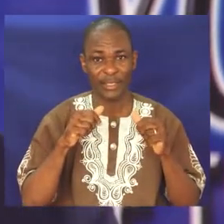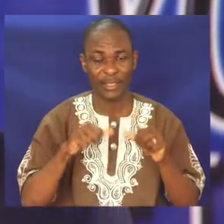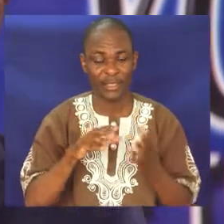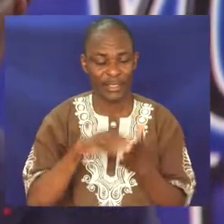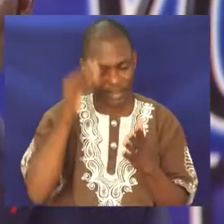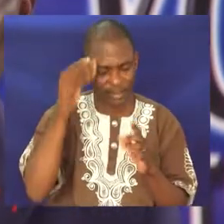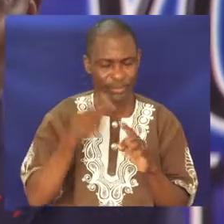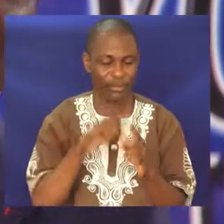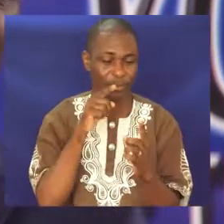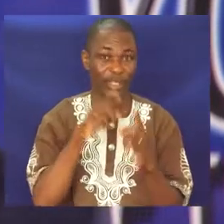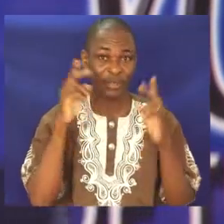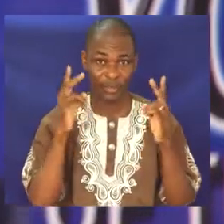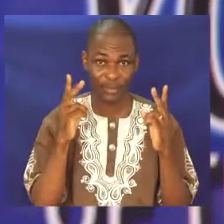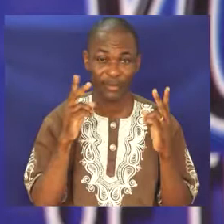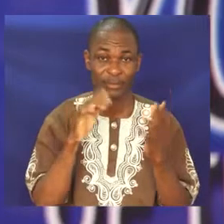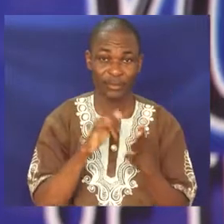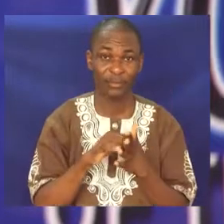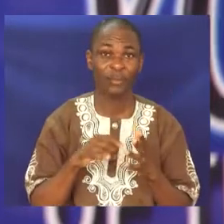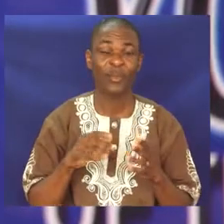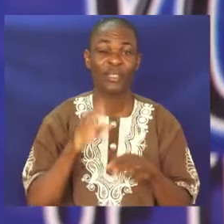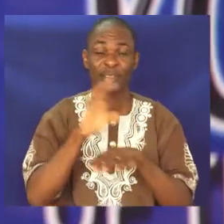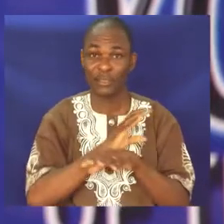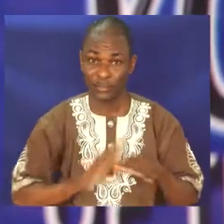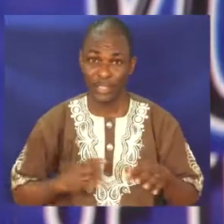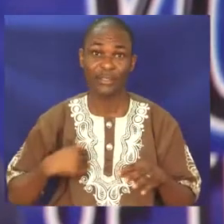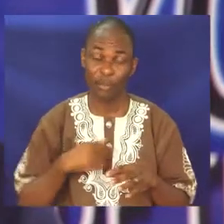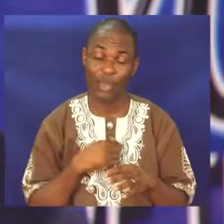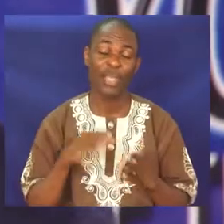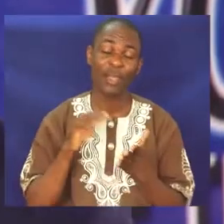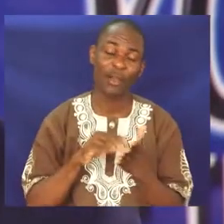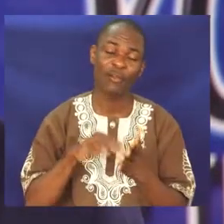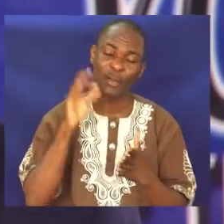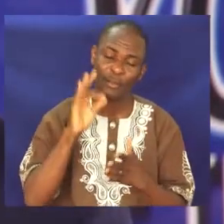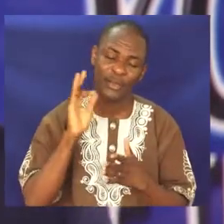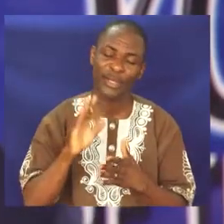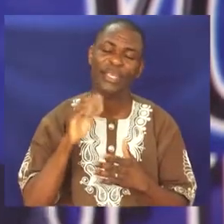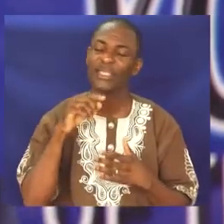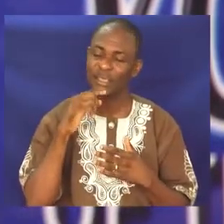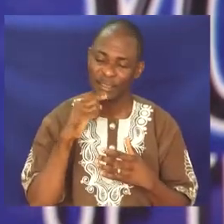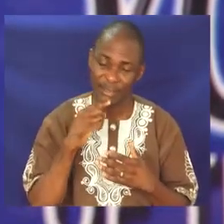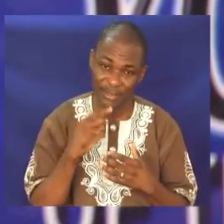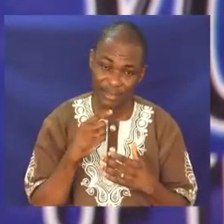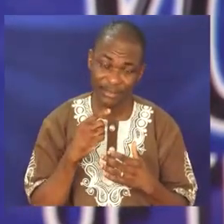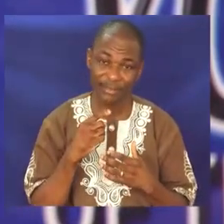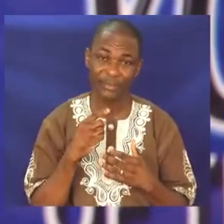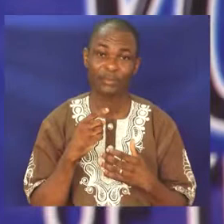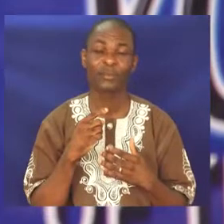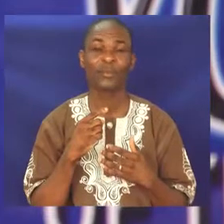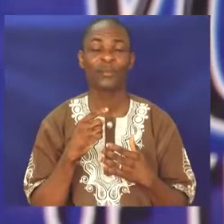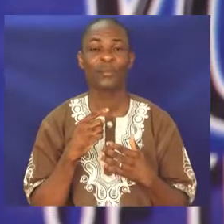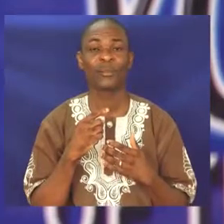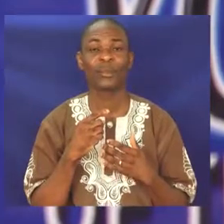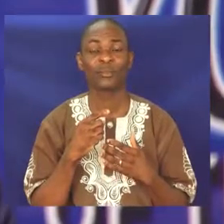no ye ka ntitu ni ye church of Christ for no ye ka e de kire ye tie for no e ya